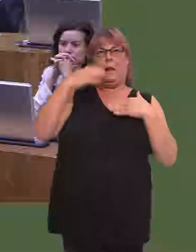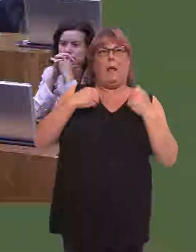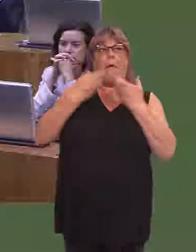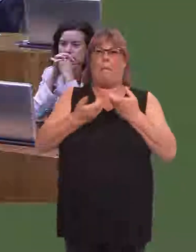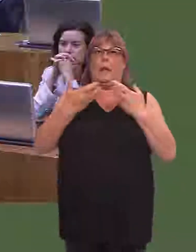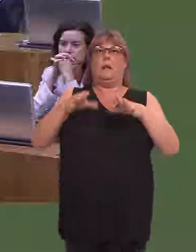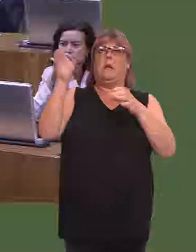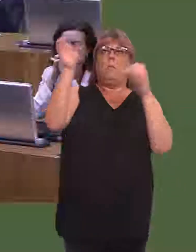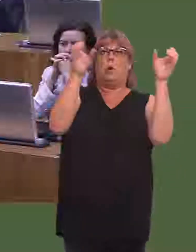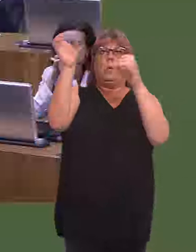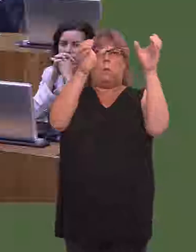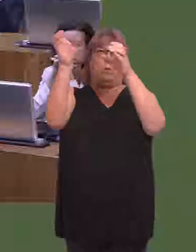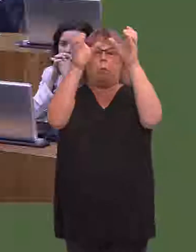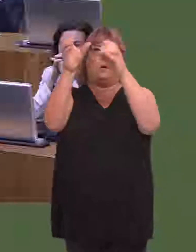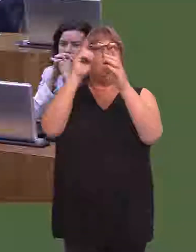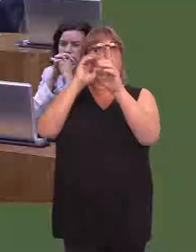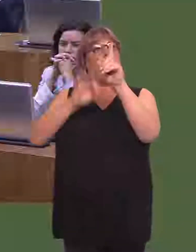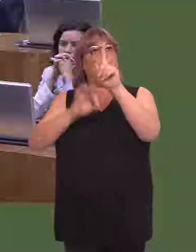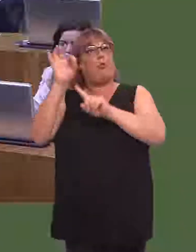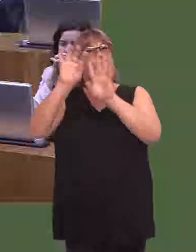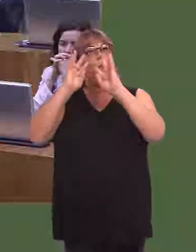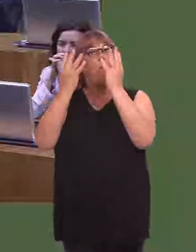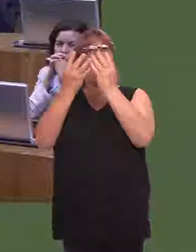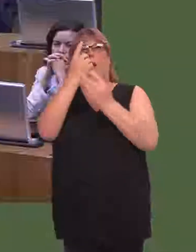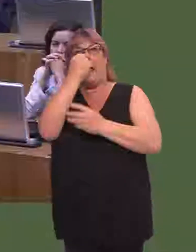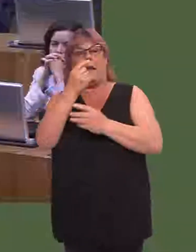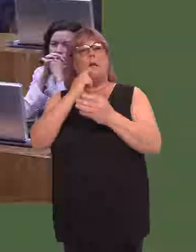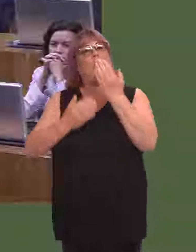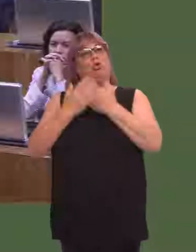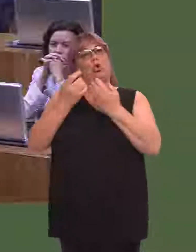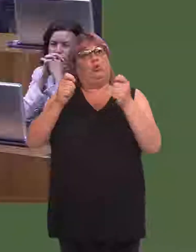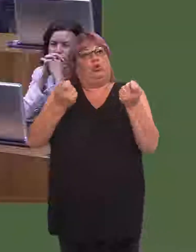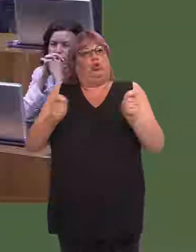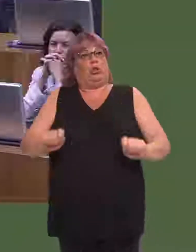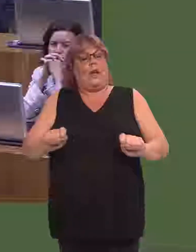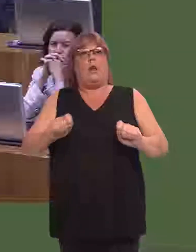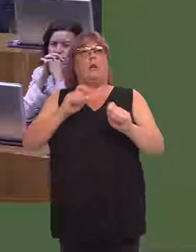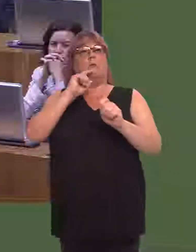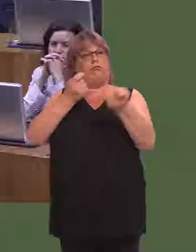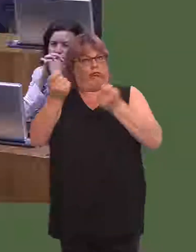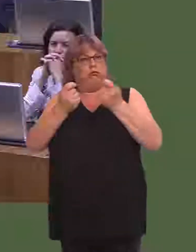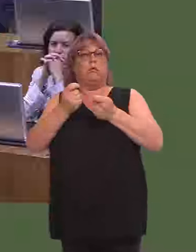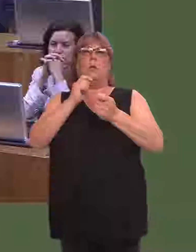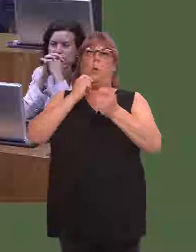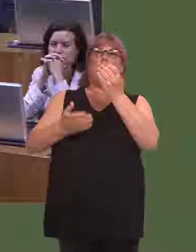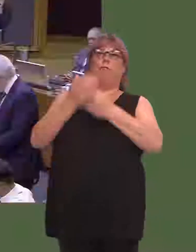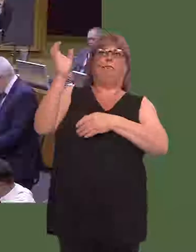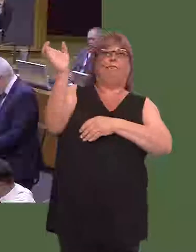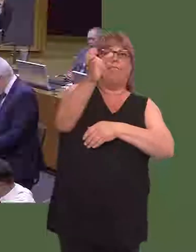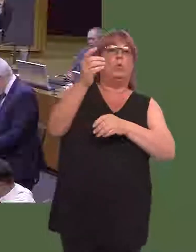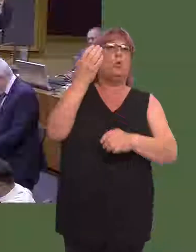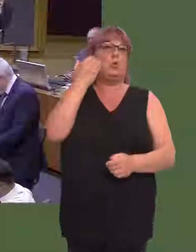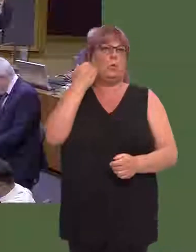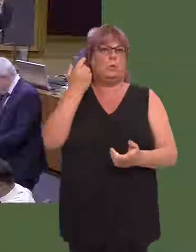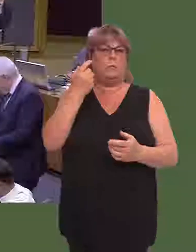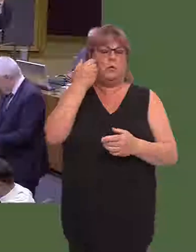of mental health have been appointed to lead on the improvements needed. A new chair will take up post shortly. I know that the Cabinet